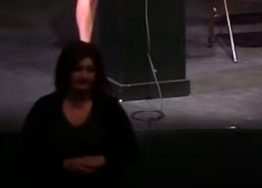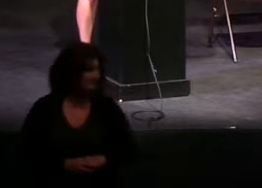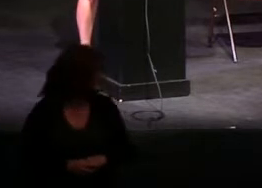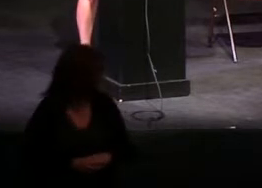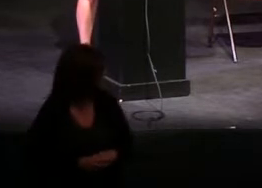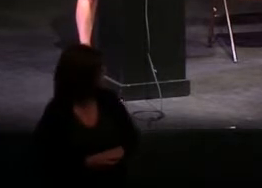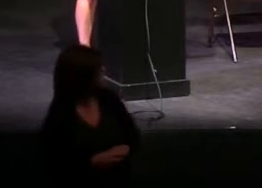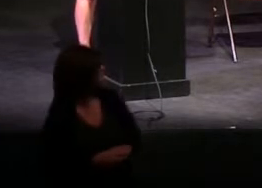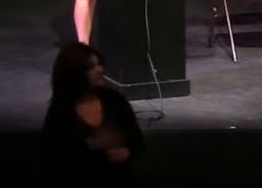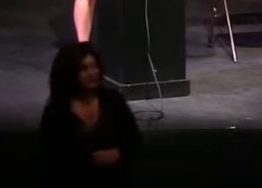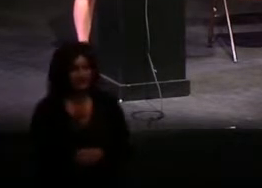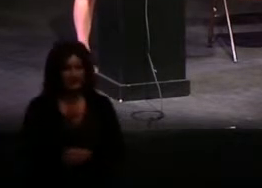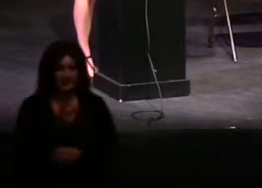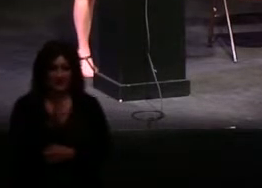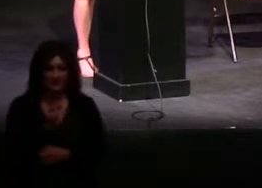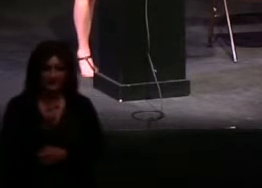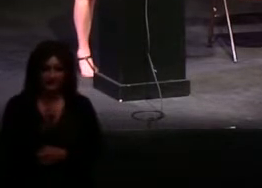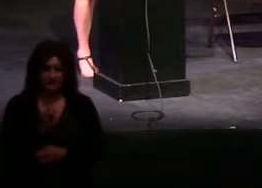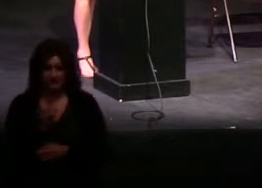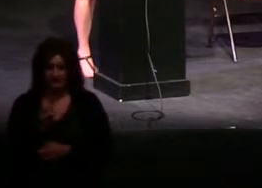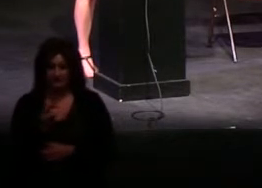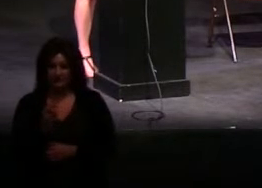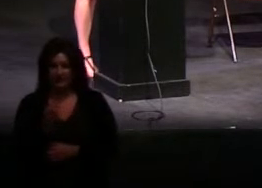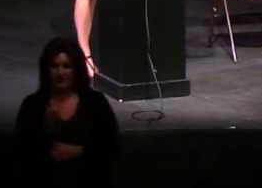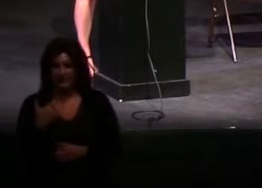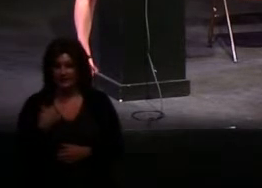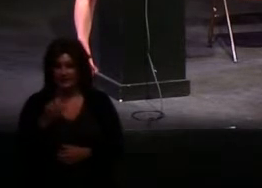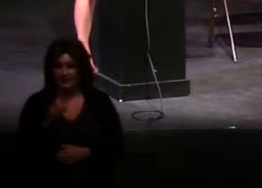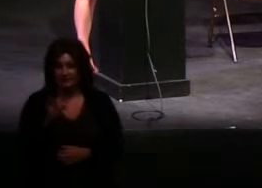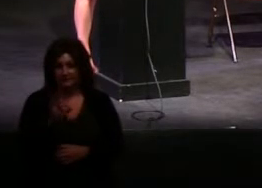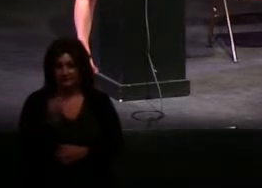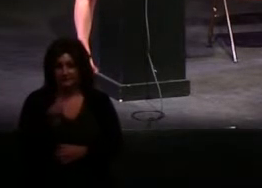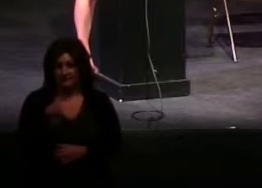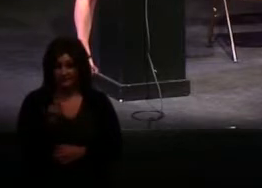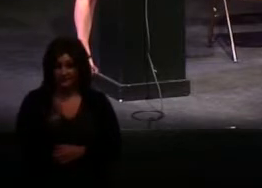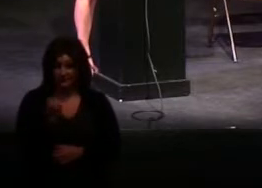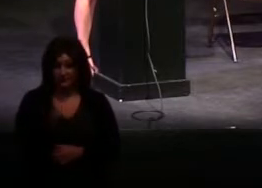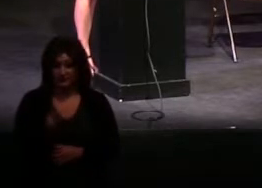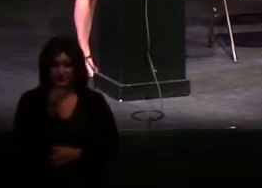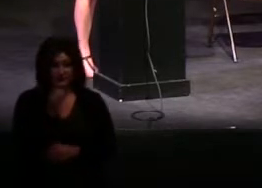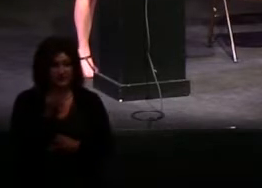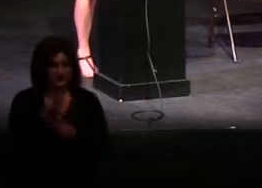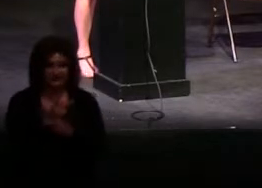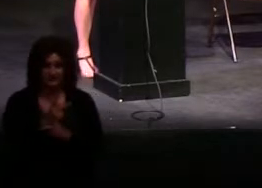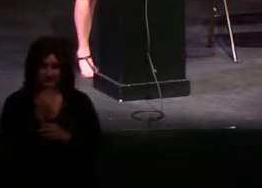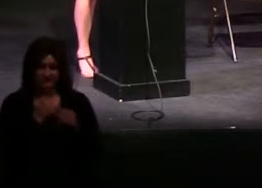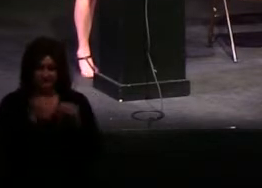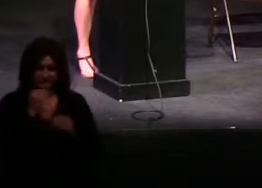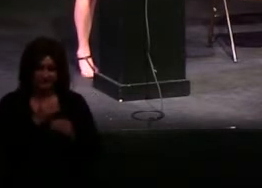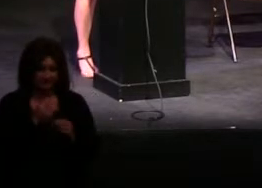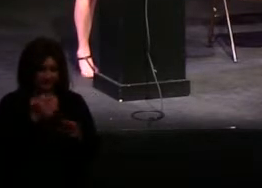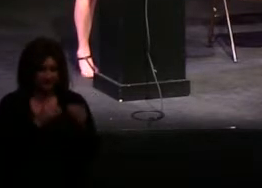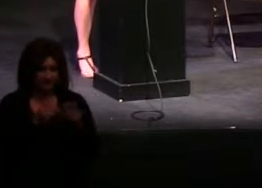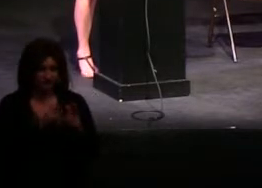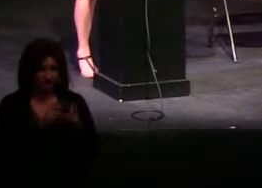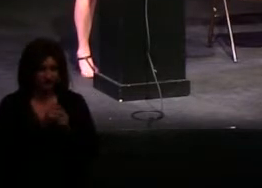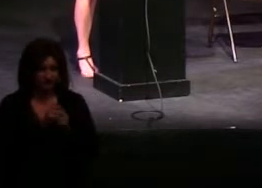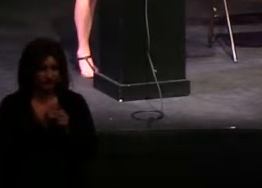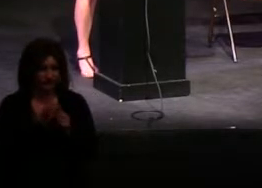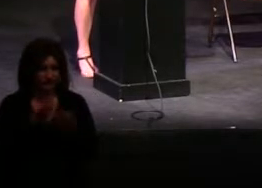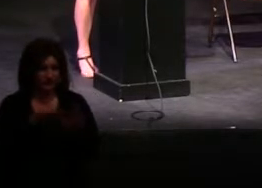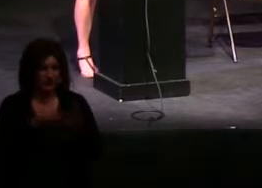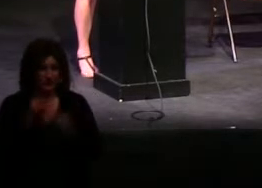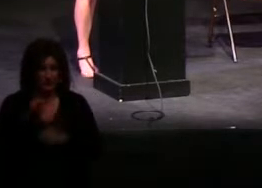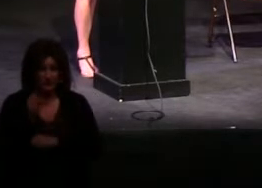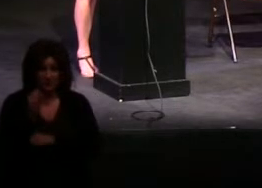Tiffany Midge has an MFA from the University of Idaho. She does not keep bees, eat organic exclusively, or join